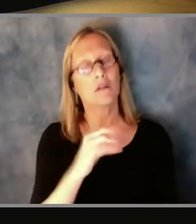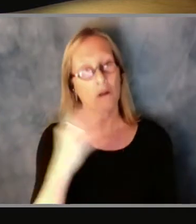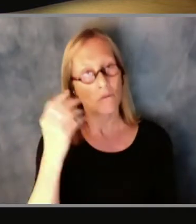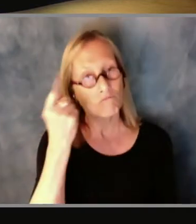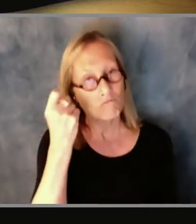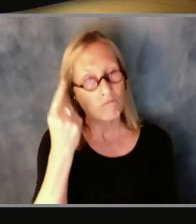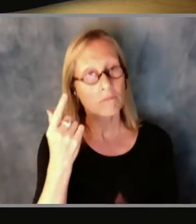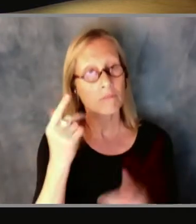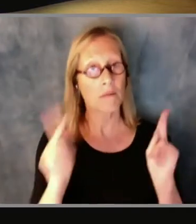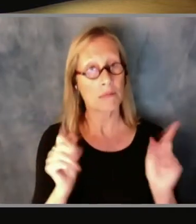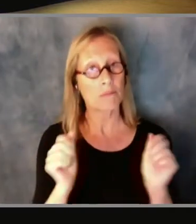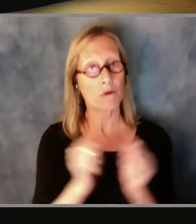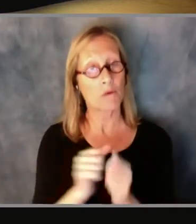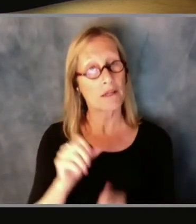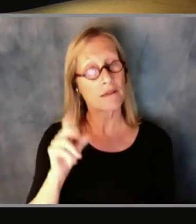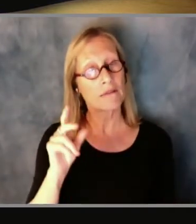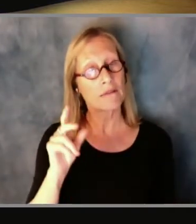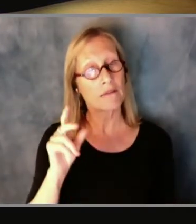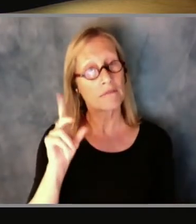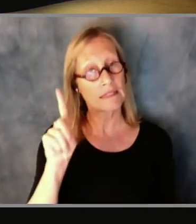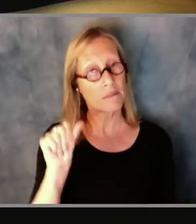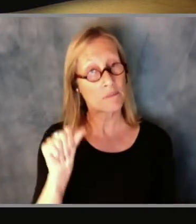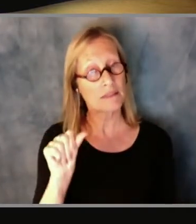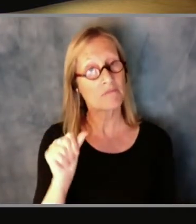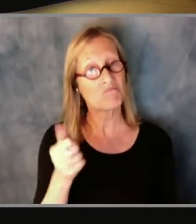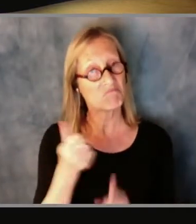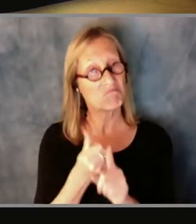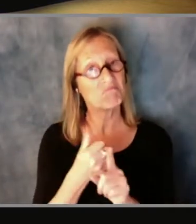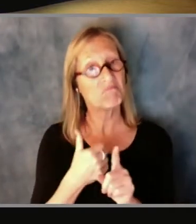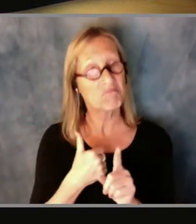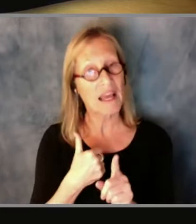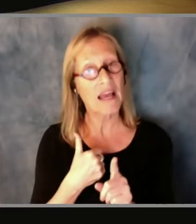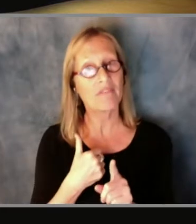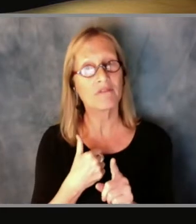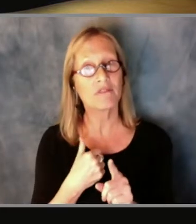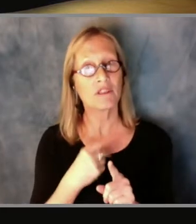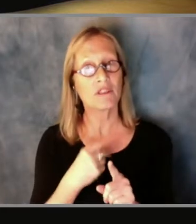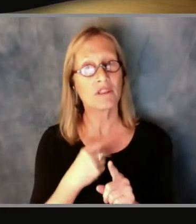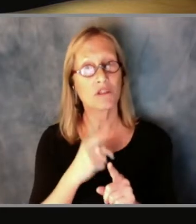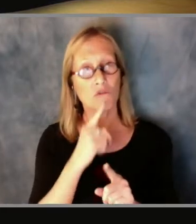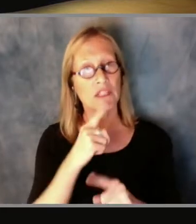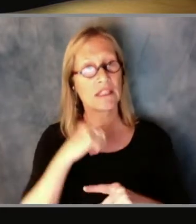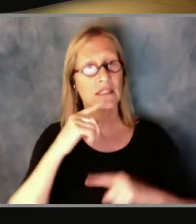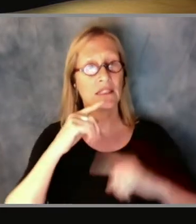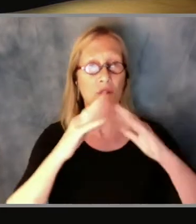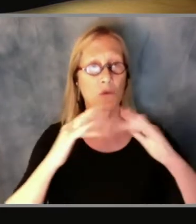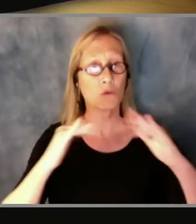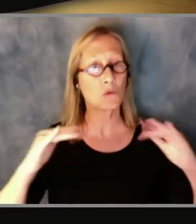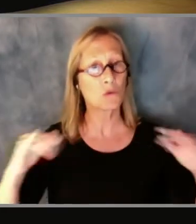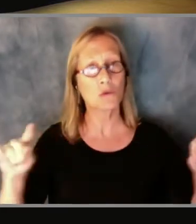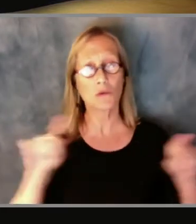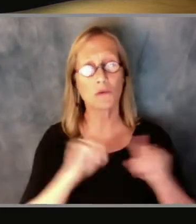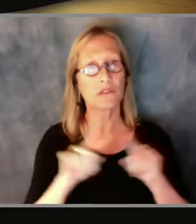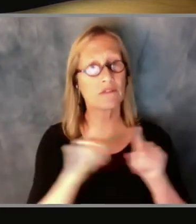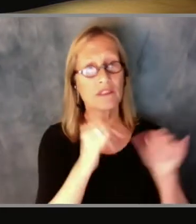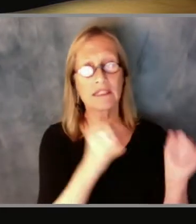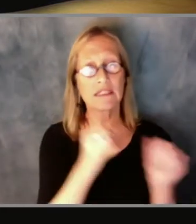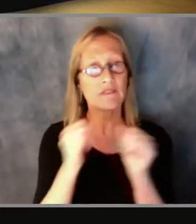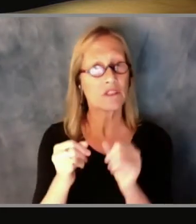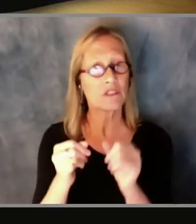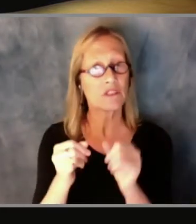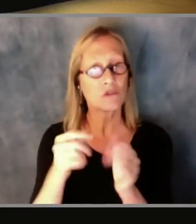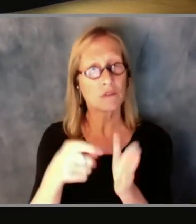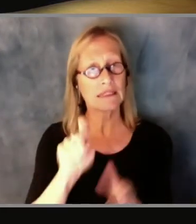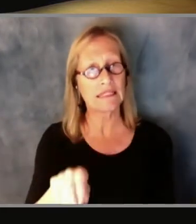with disabilities have very vastly different individual needs, There